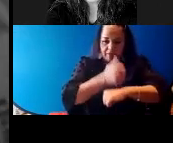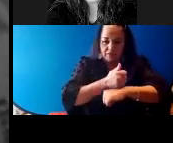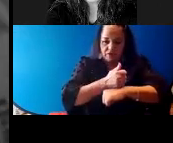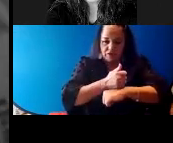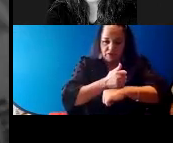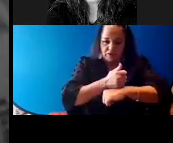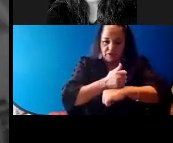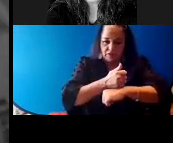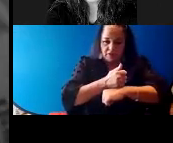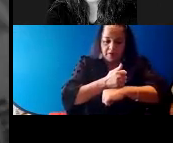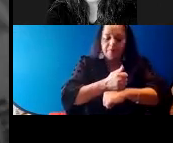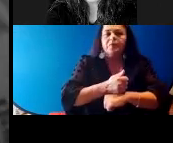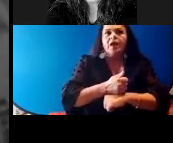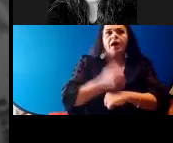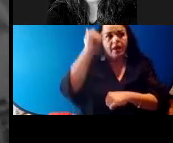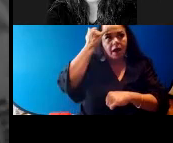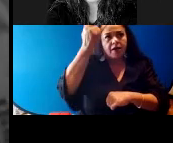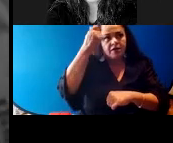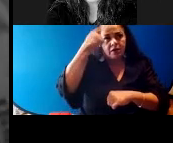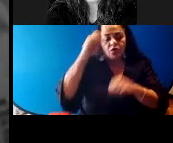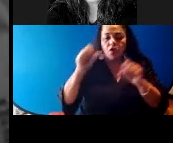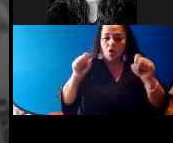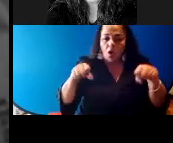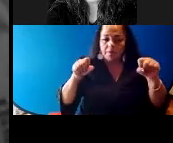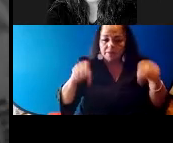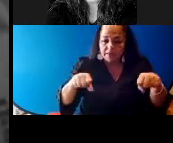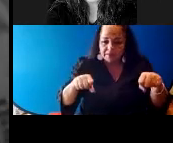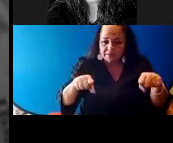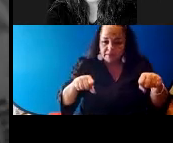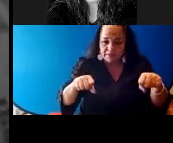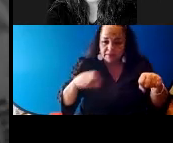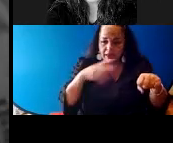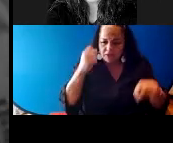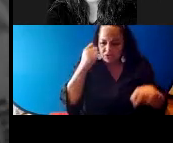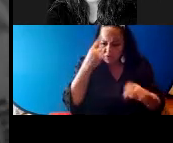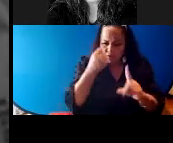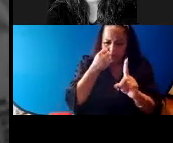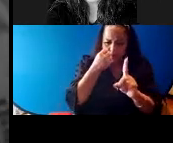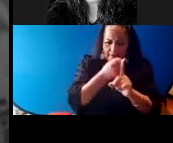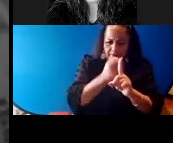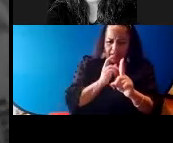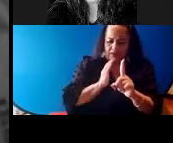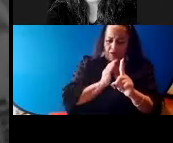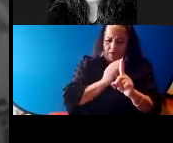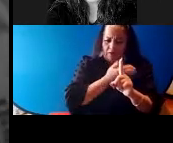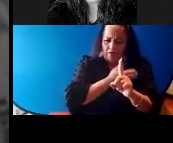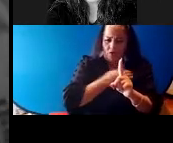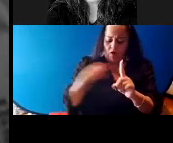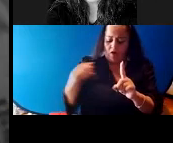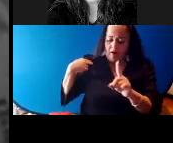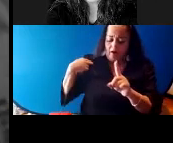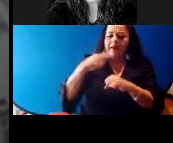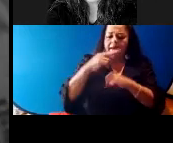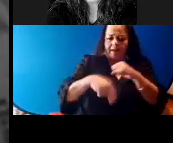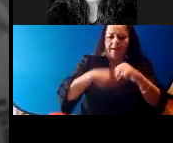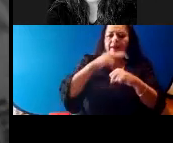historical competence and really begin to understand the impact of our nation's history regarding race